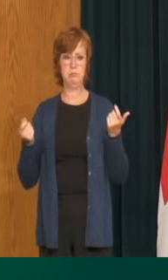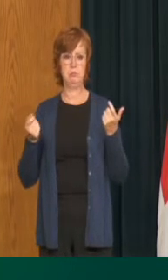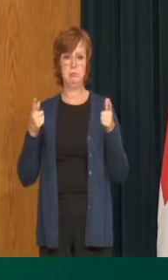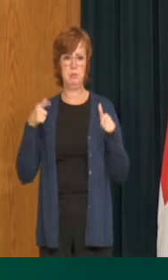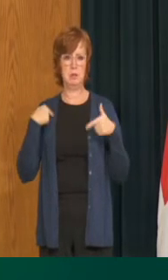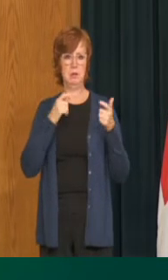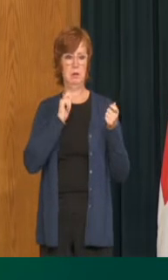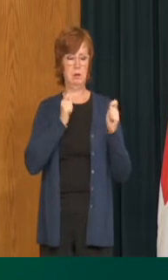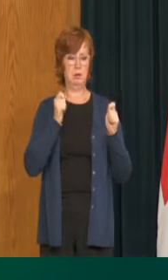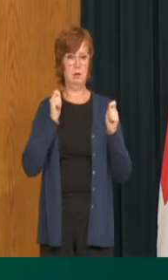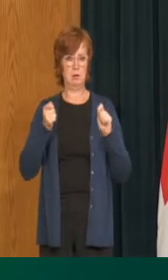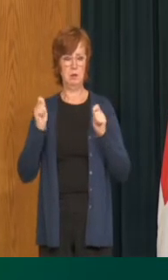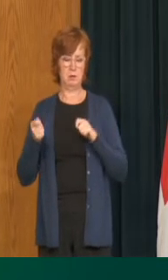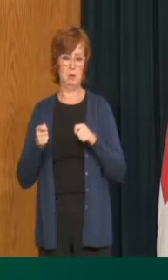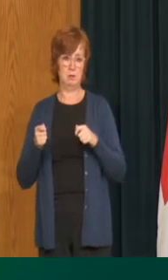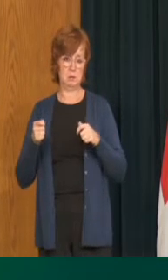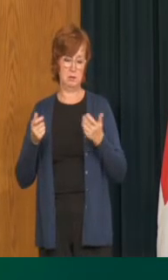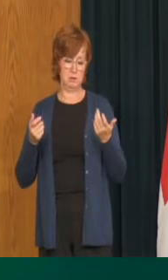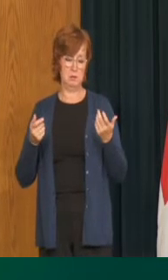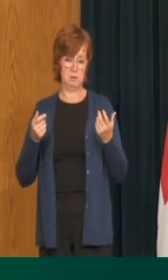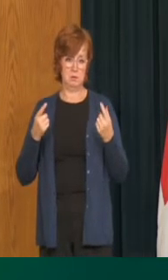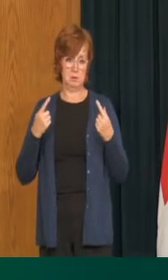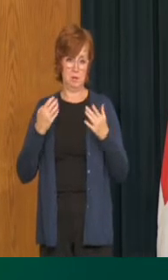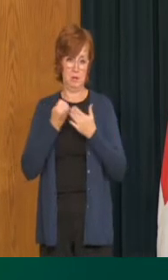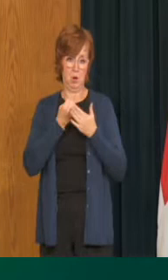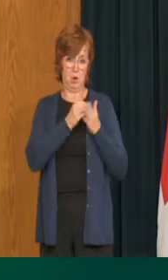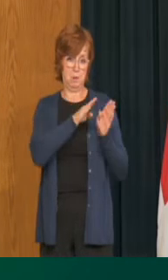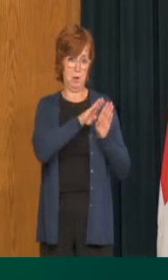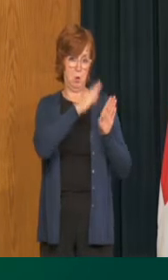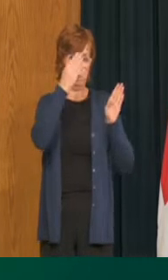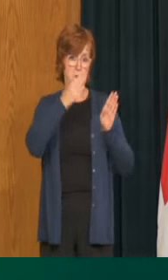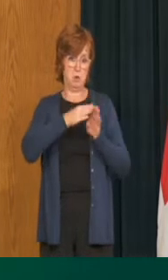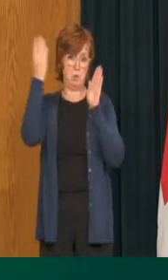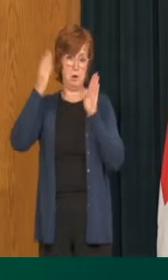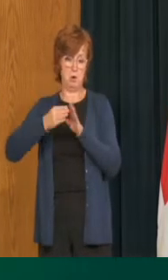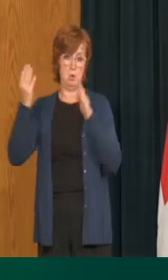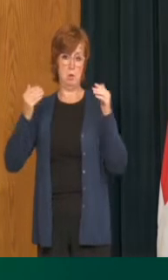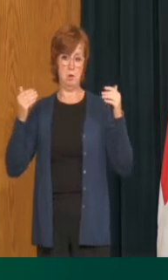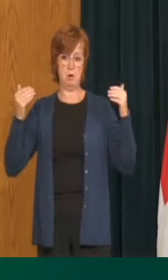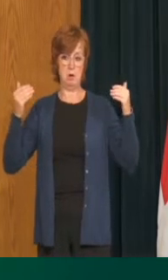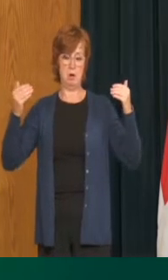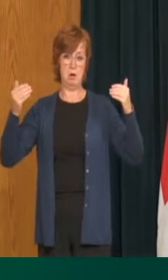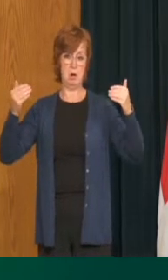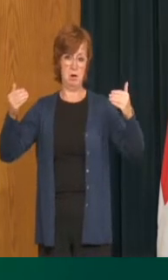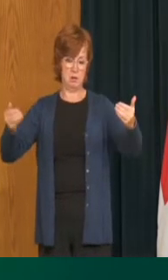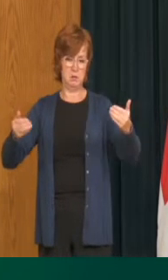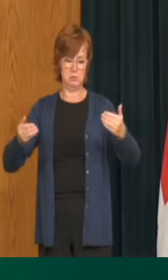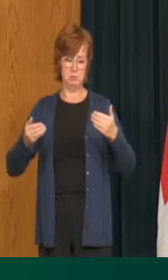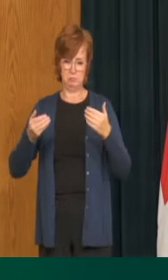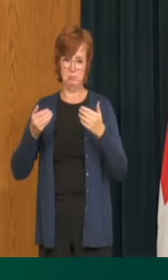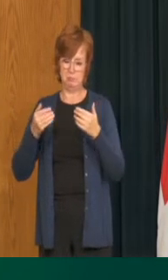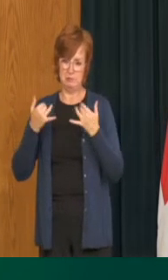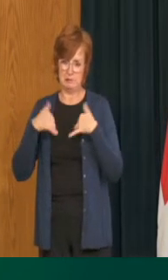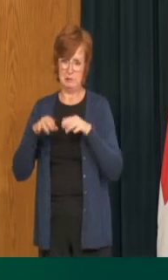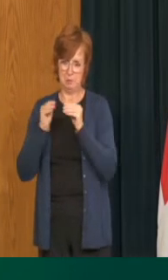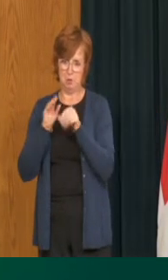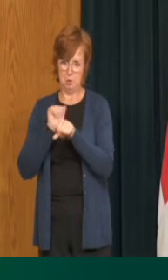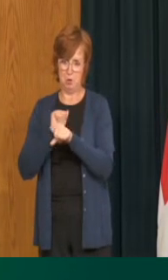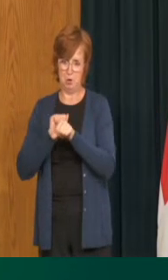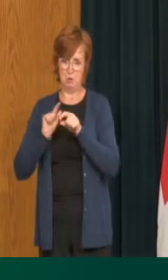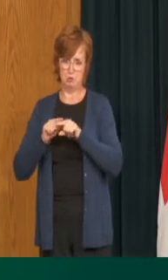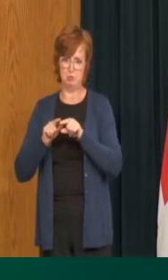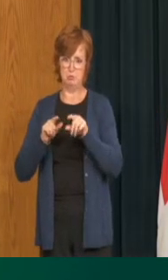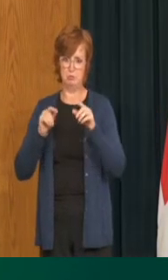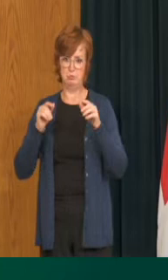weeks throughout this summer. That being said, there's still much work for us to do. But it's